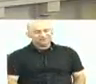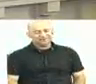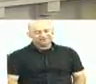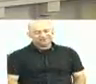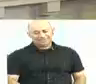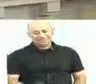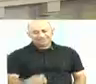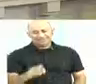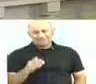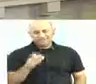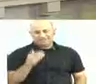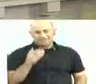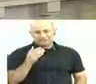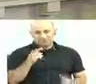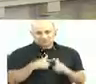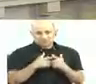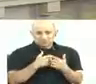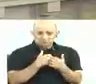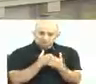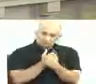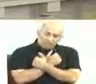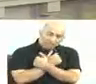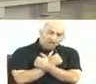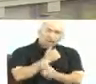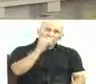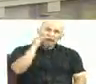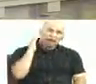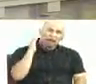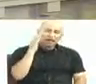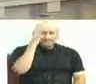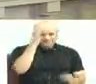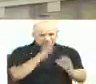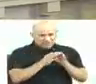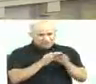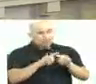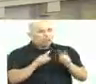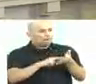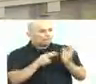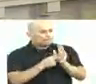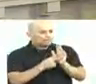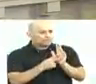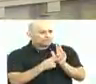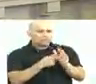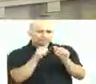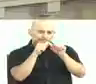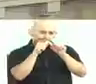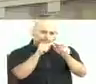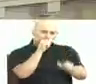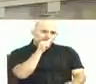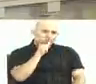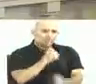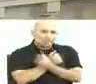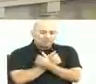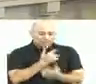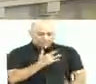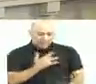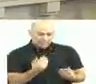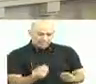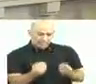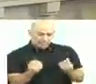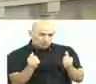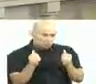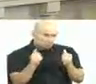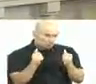So to love God faithfully, but it also implies steadfast love and kindness